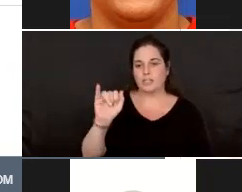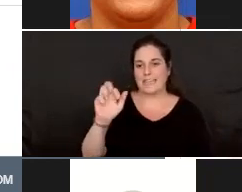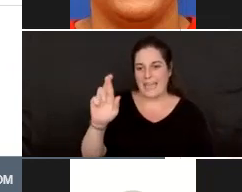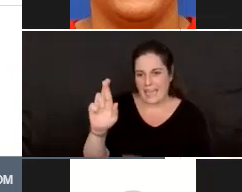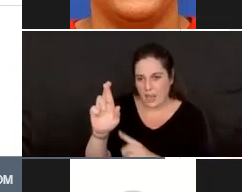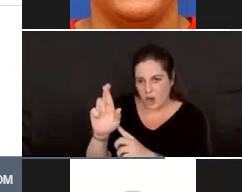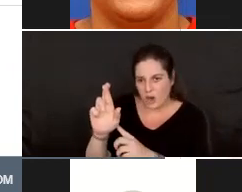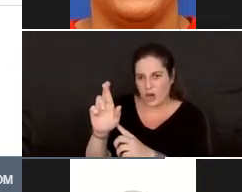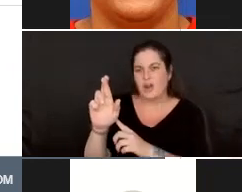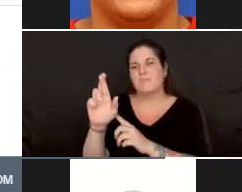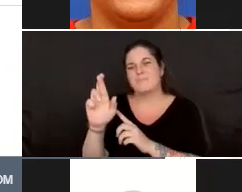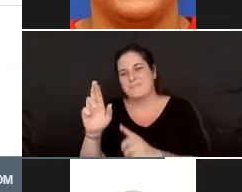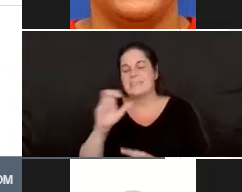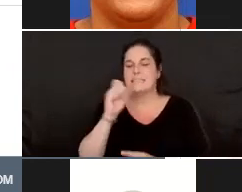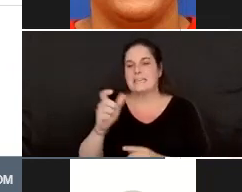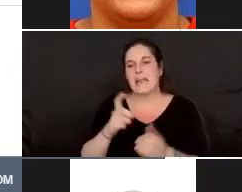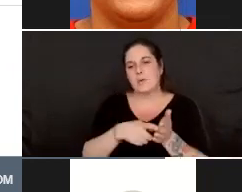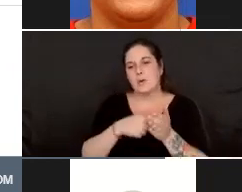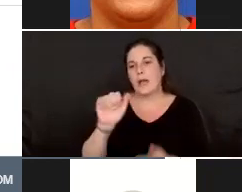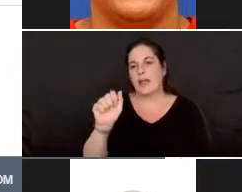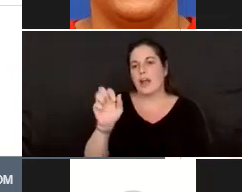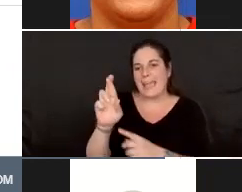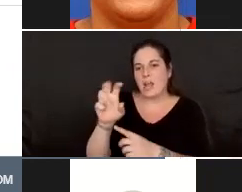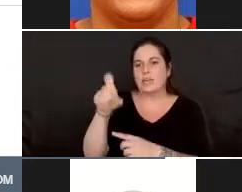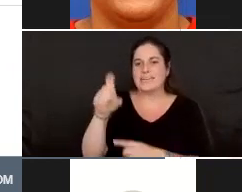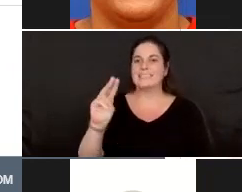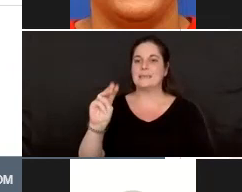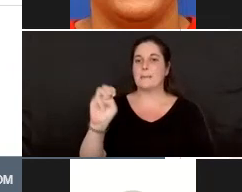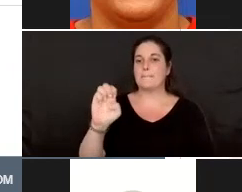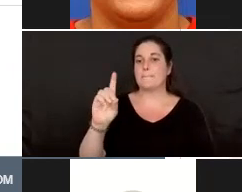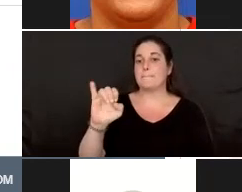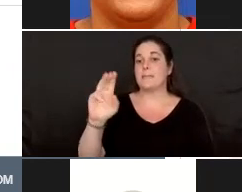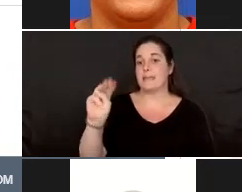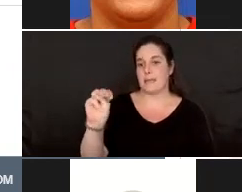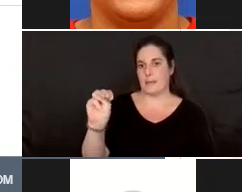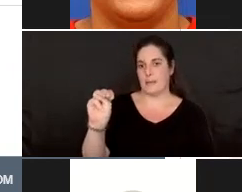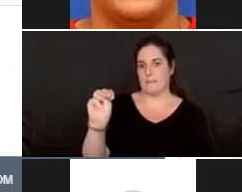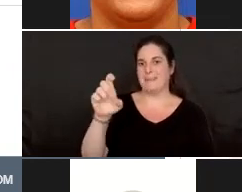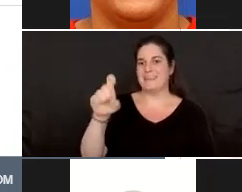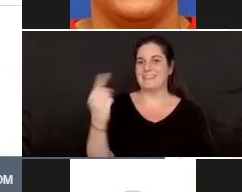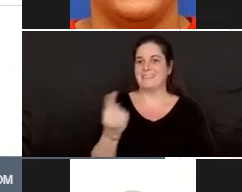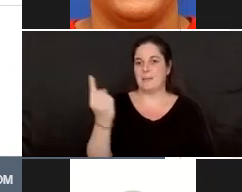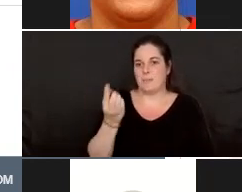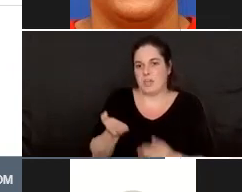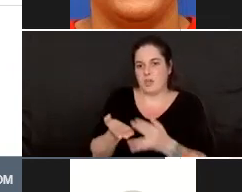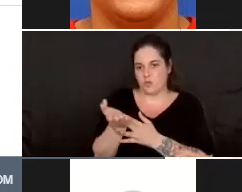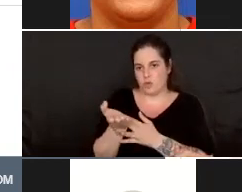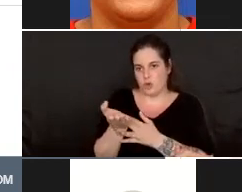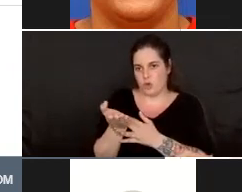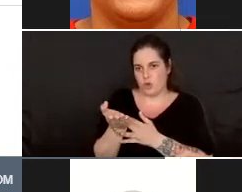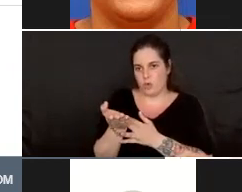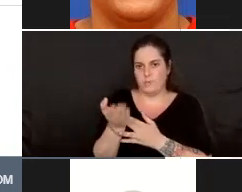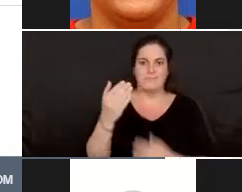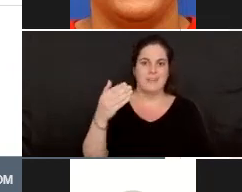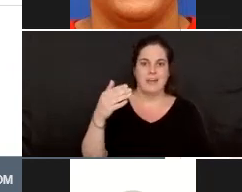sound needs a medium of some sort. There are sounds being produced all over the world right now that you're not hearing. There's a jet